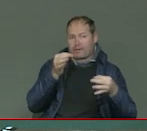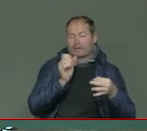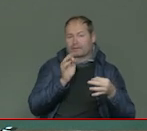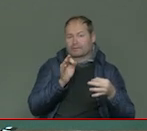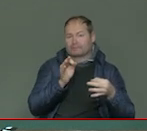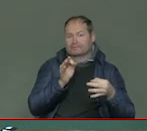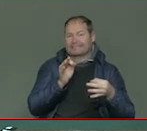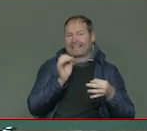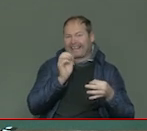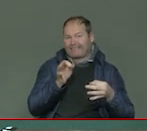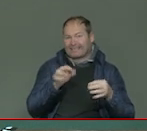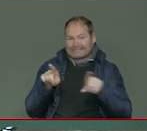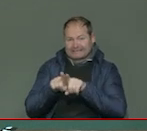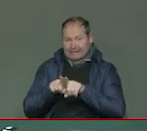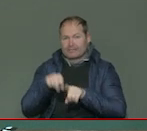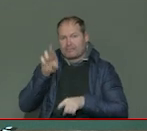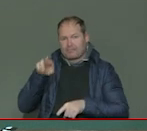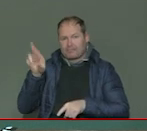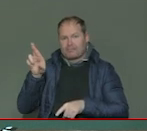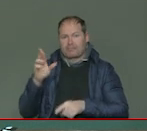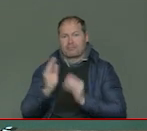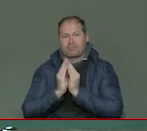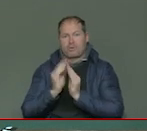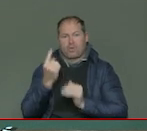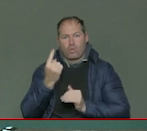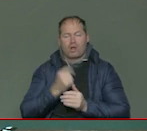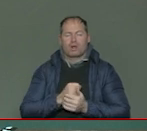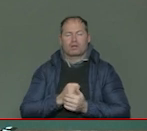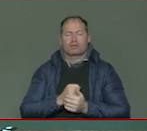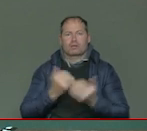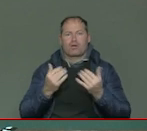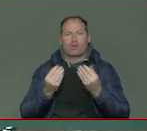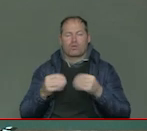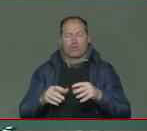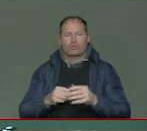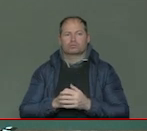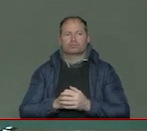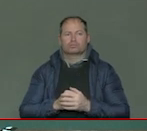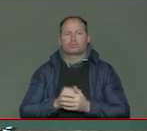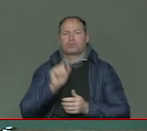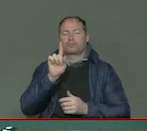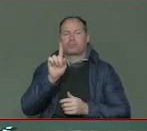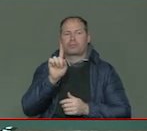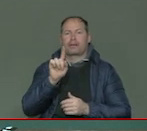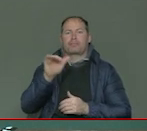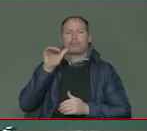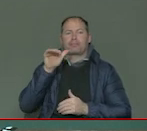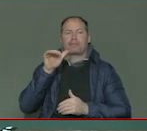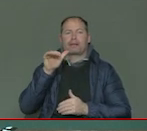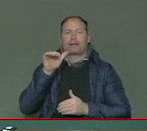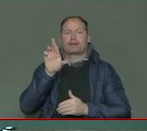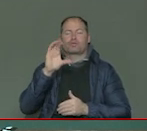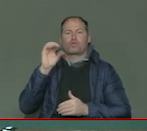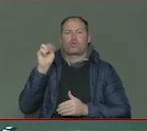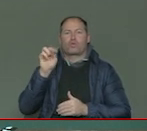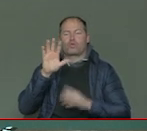same. So then you will lose 2 marks, which is not necessary, and then everything was actually correct on your bank